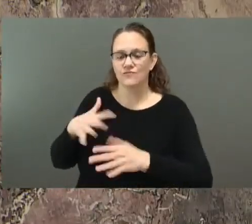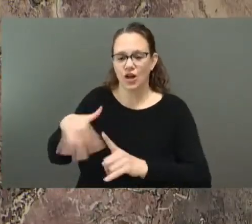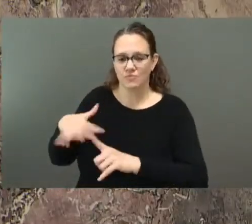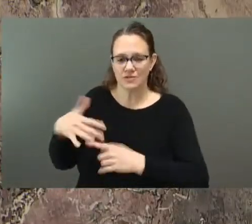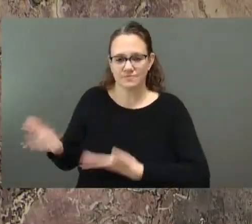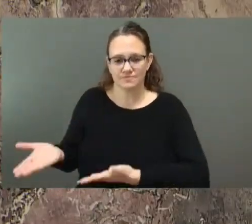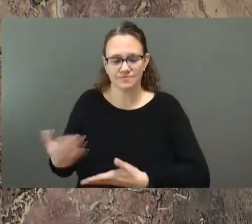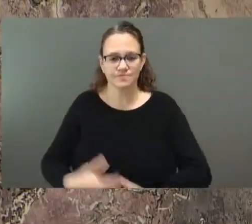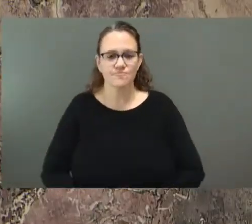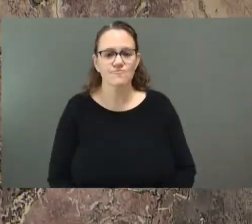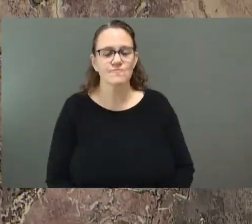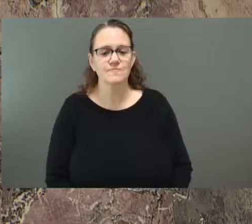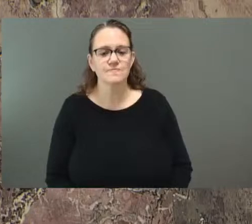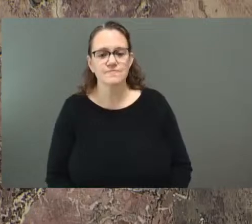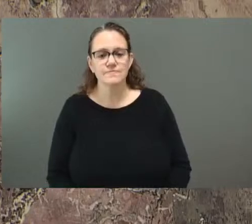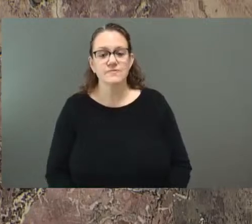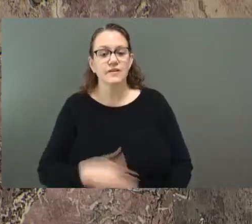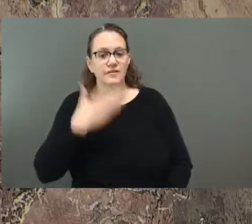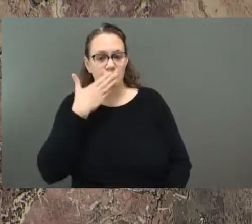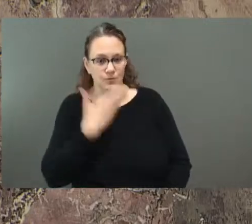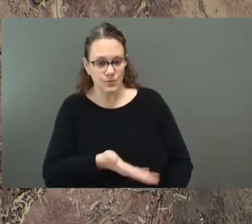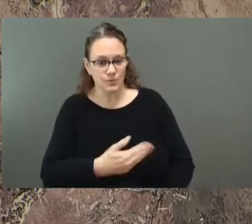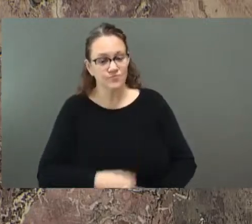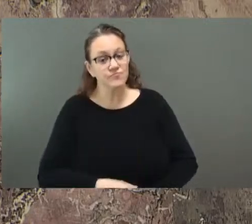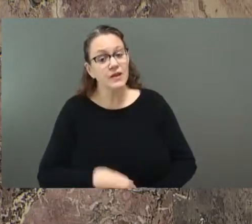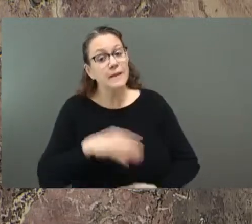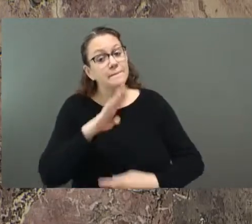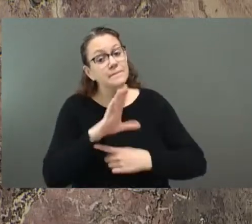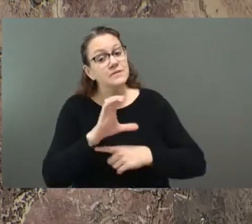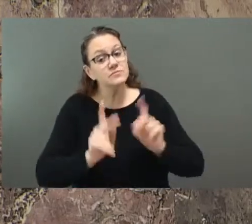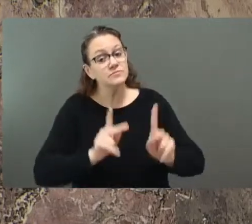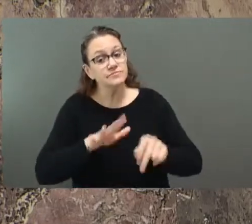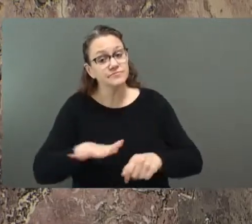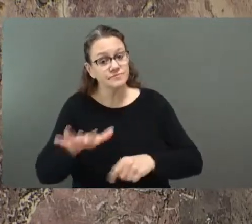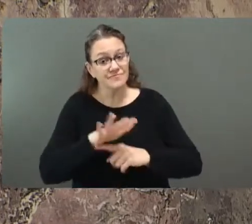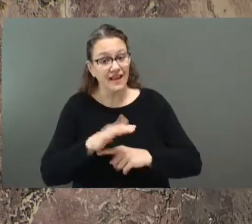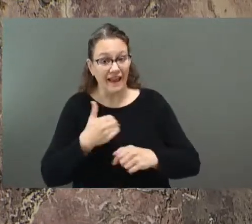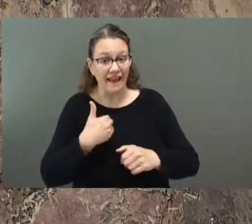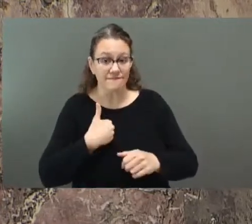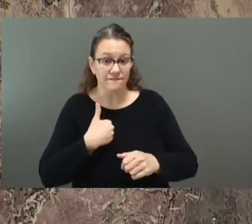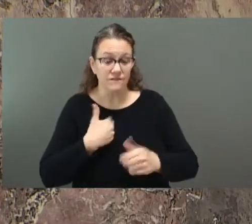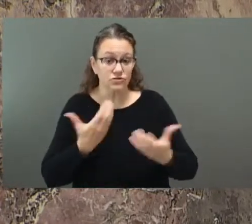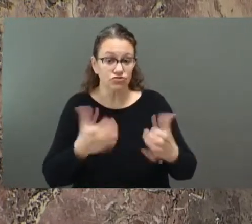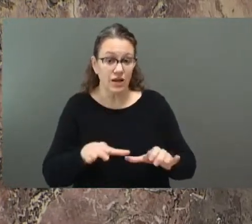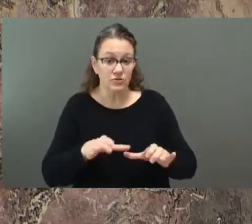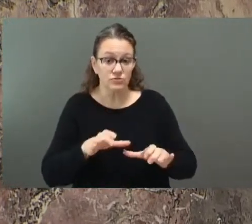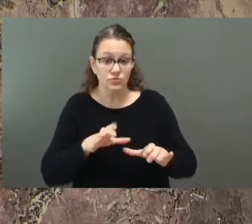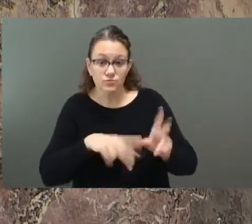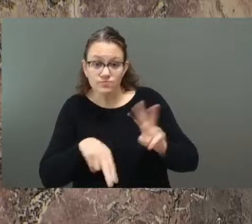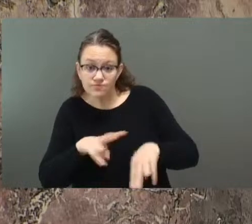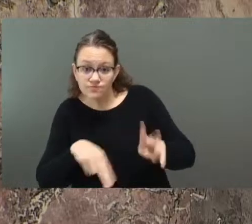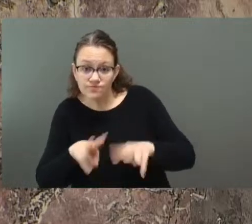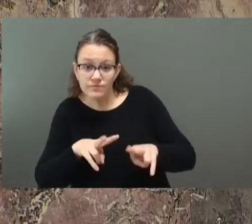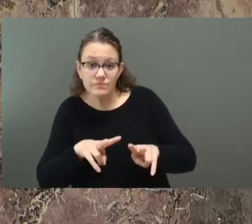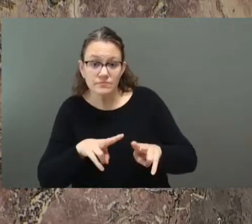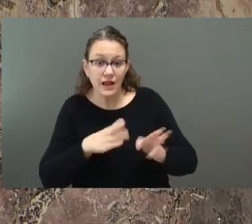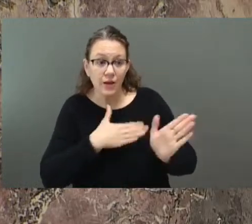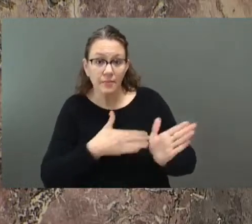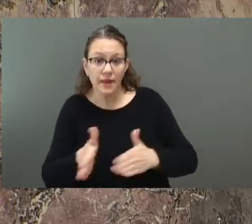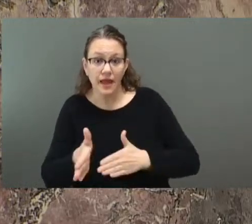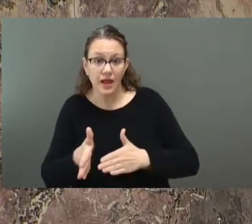British Columbians have a really good chance to evaluate our plan because we report annually through a climate change accountability